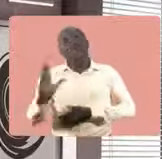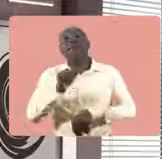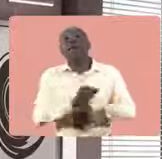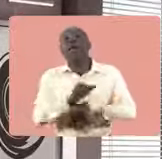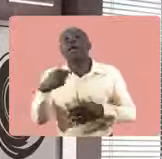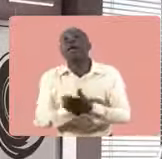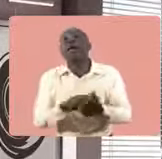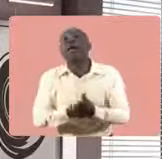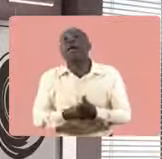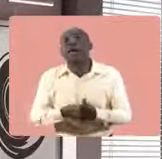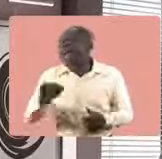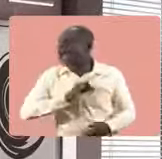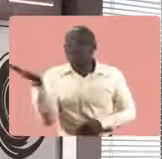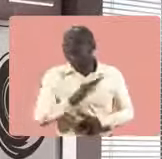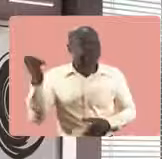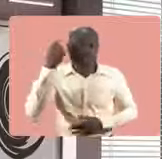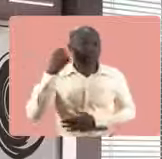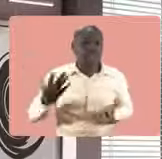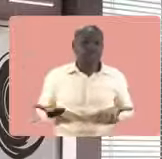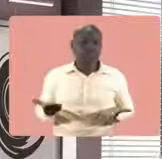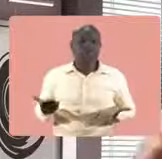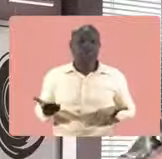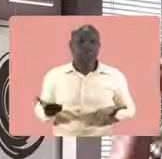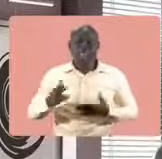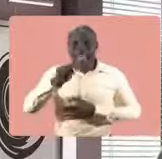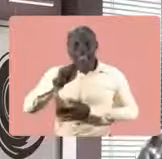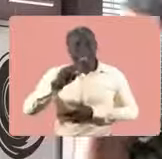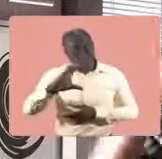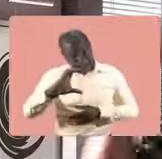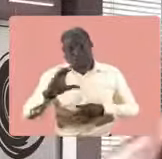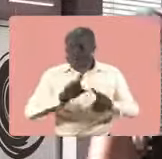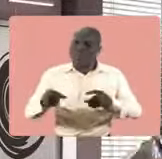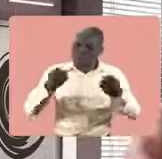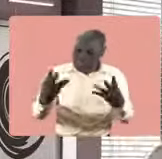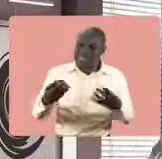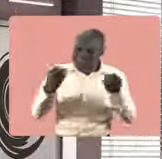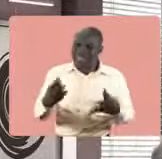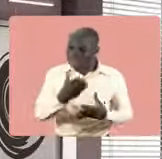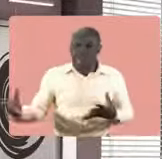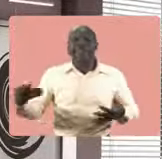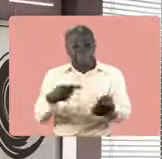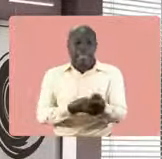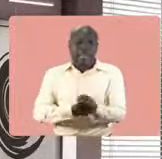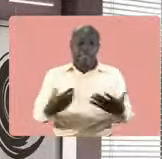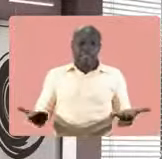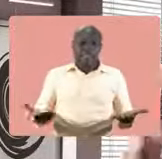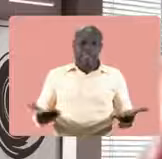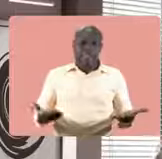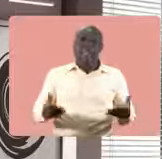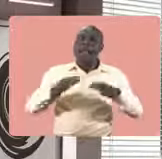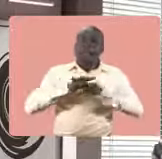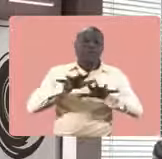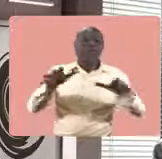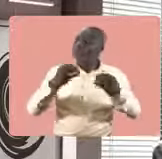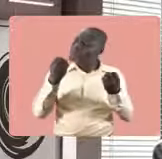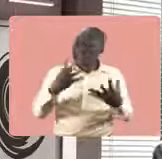kwea. Minyi untumida. Untumim konvense me. NDC abai ayɛ niamma bebree ɛwɔ man yi mu. Aniamma